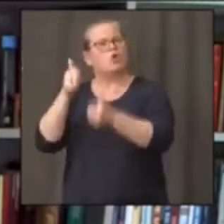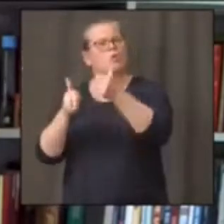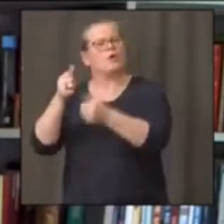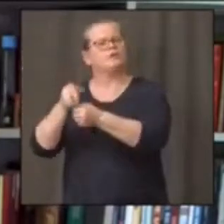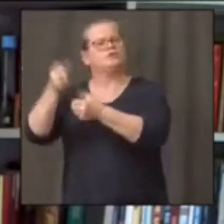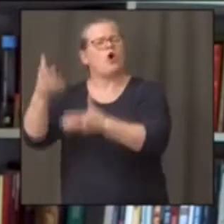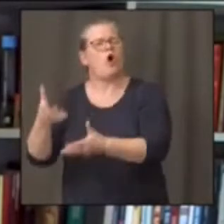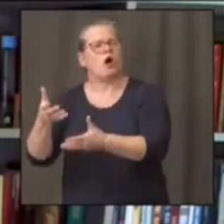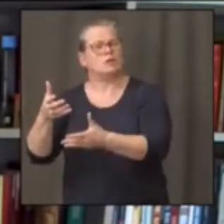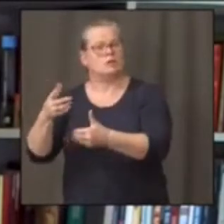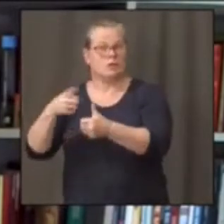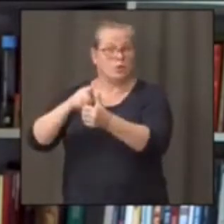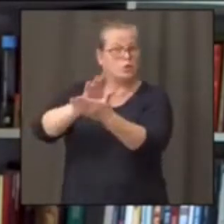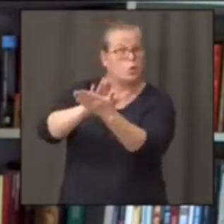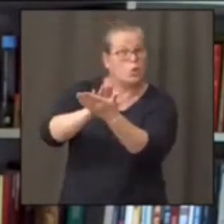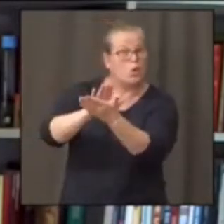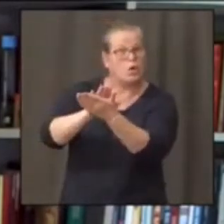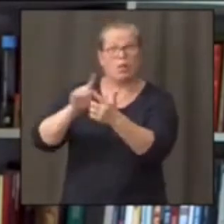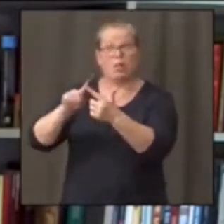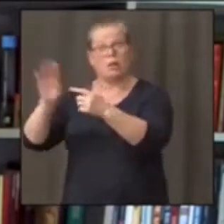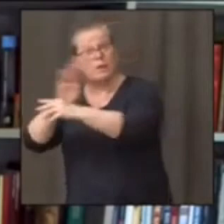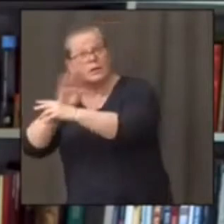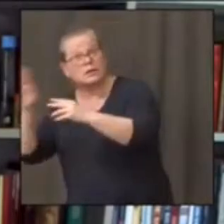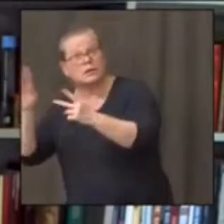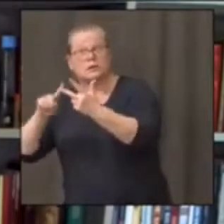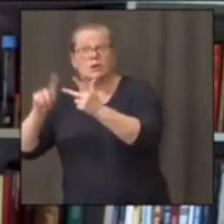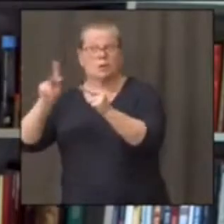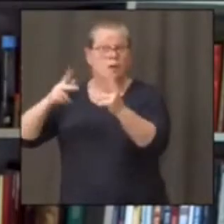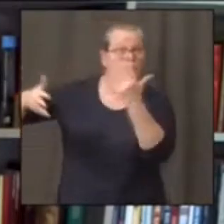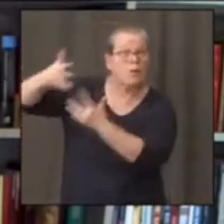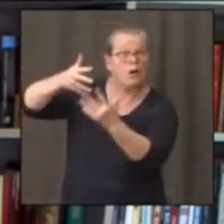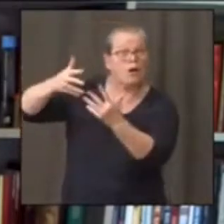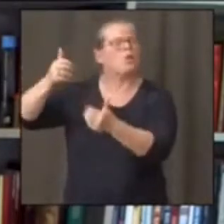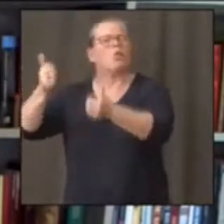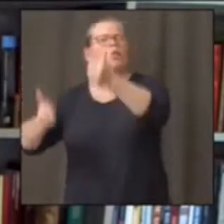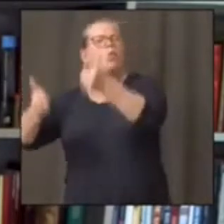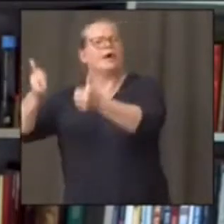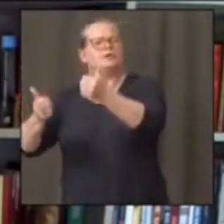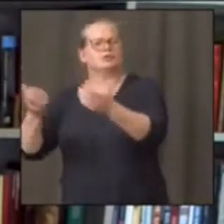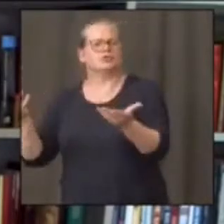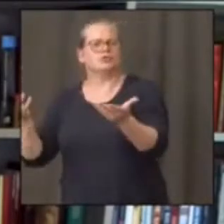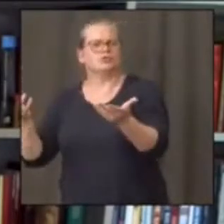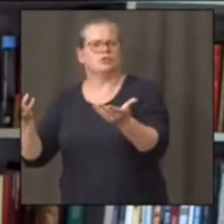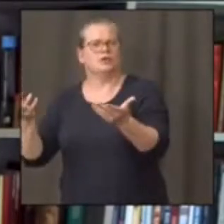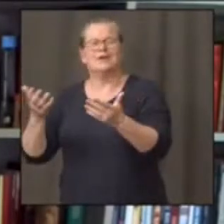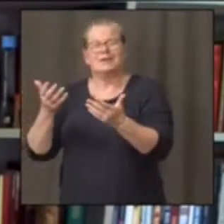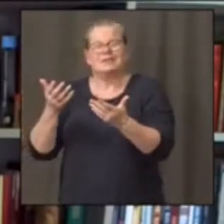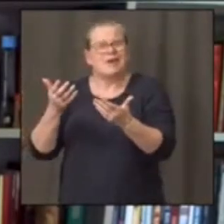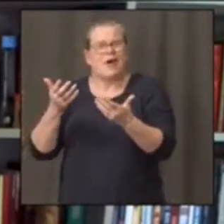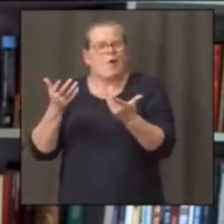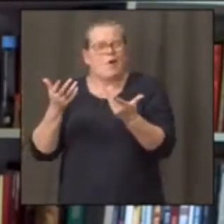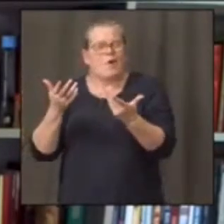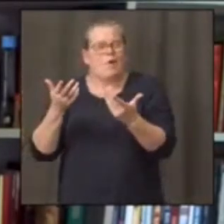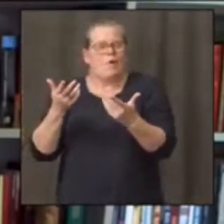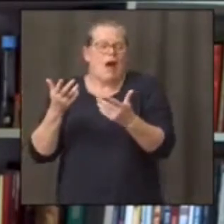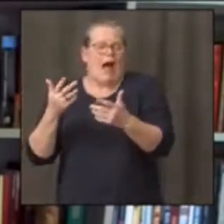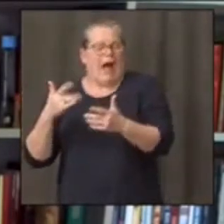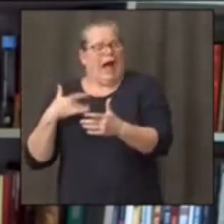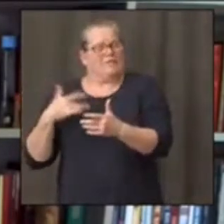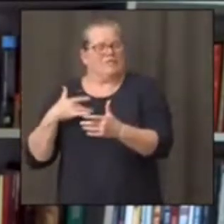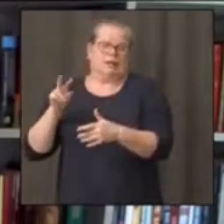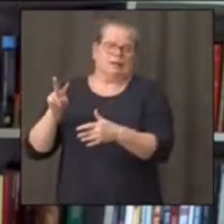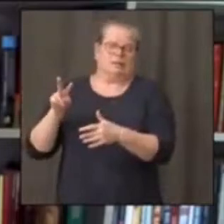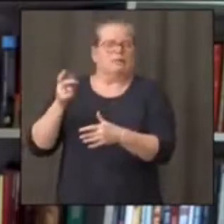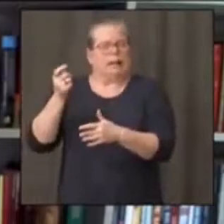actually fueled the transmission, in the community, or vice versa. I think it's probably a little bit of both. And you